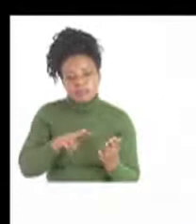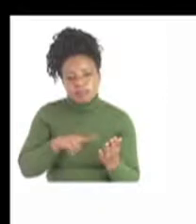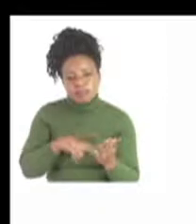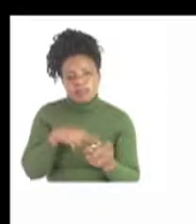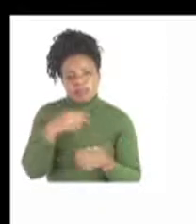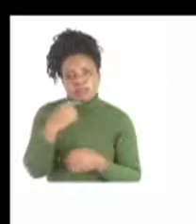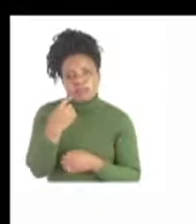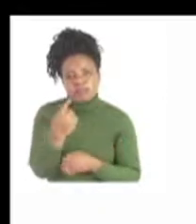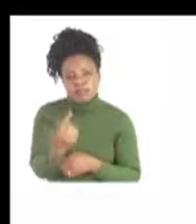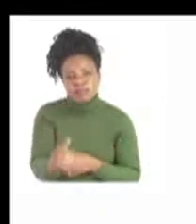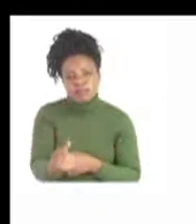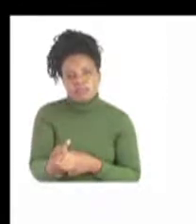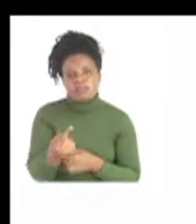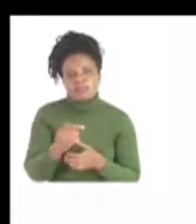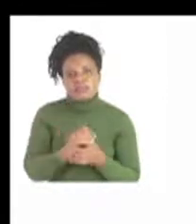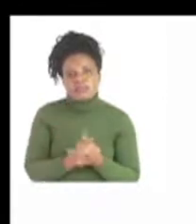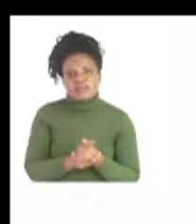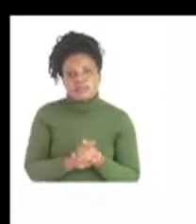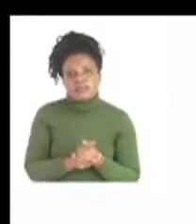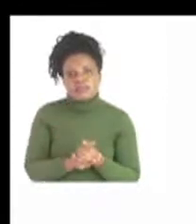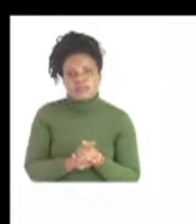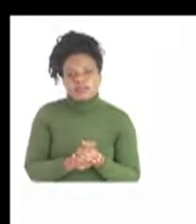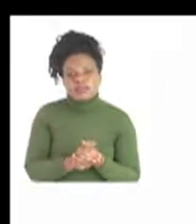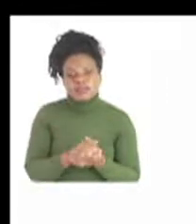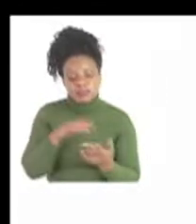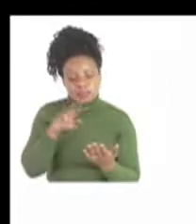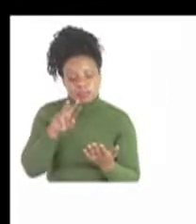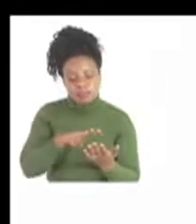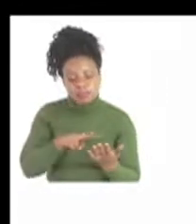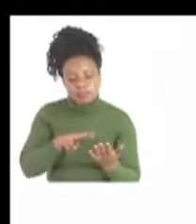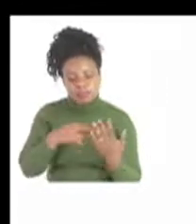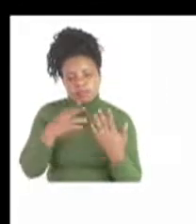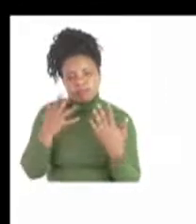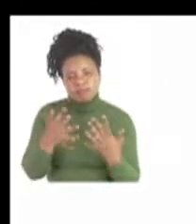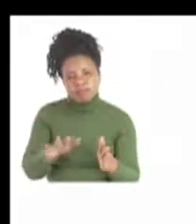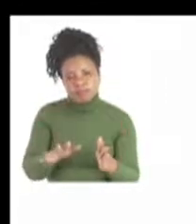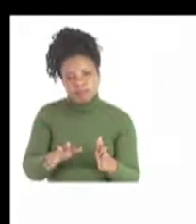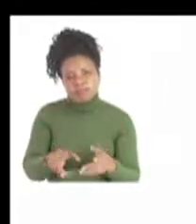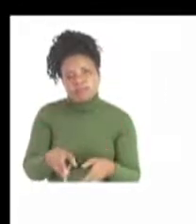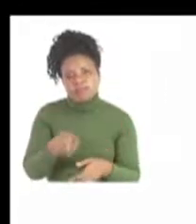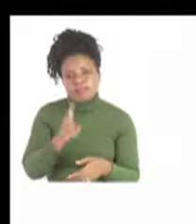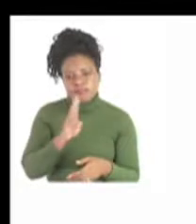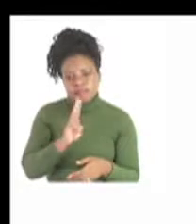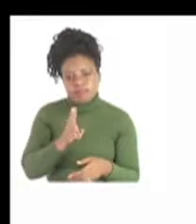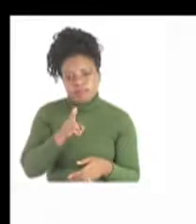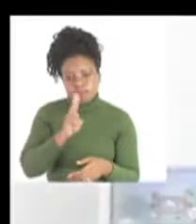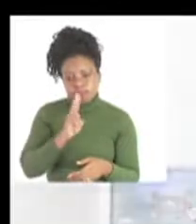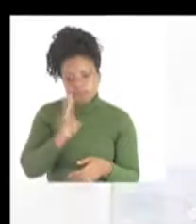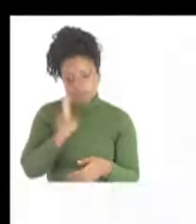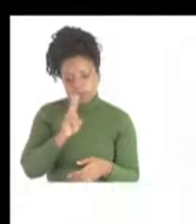own. And then you answer the questions on page 10.